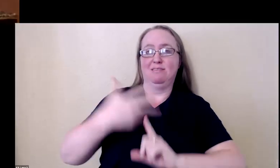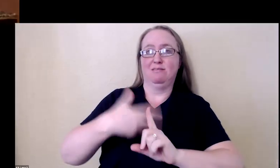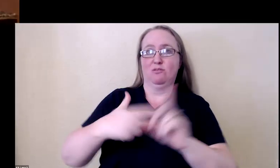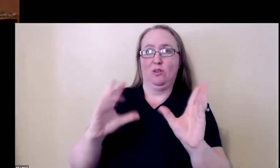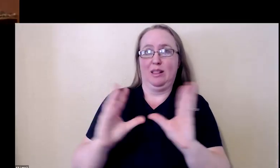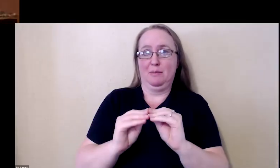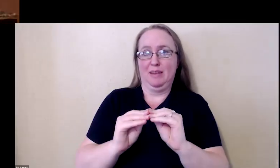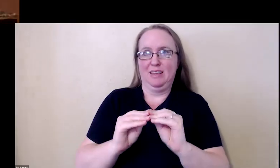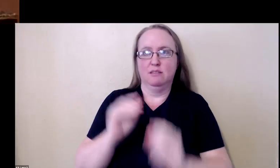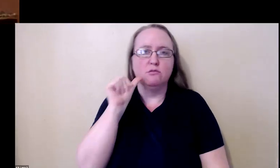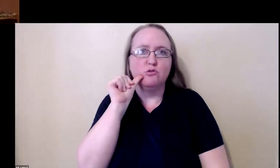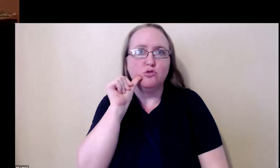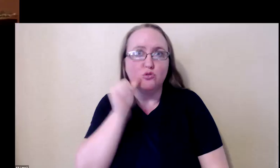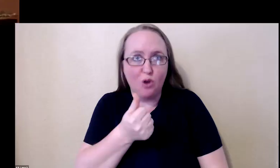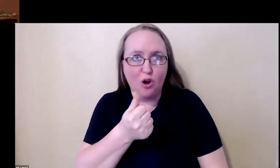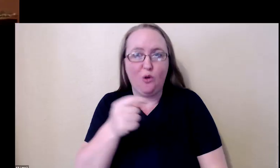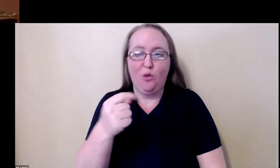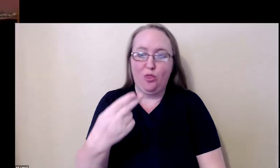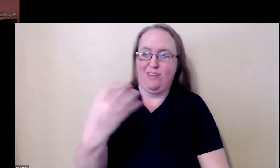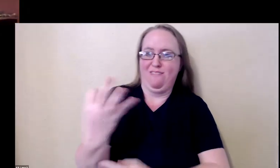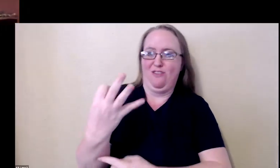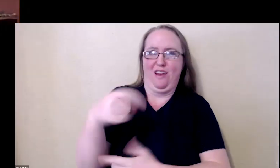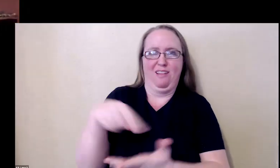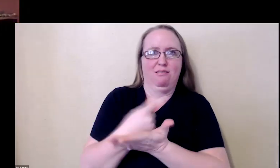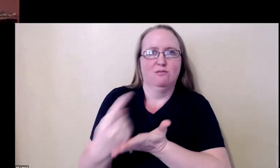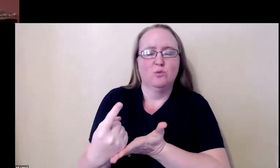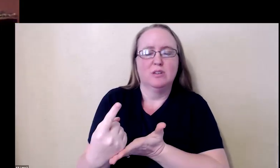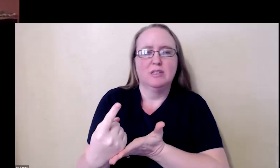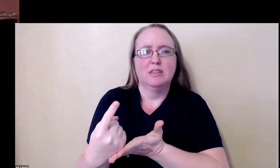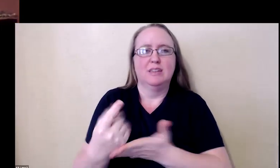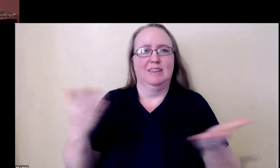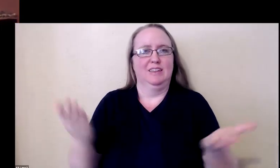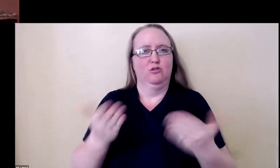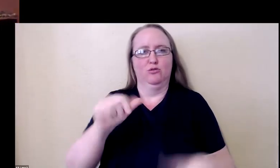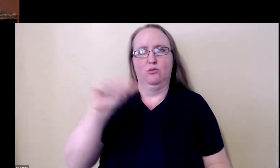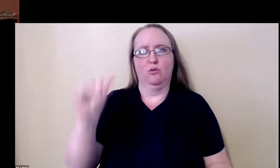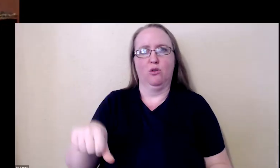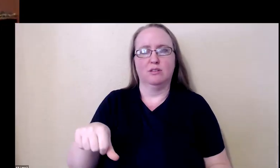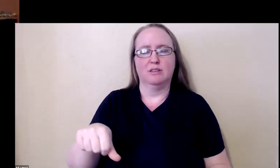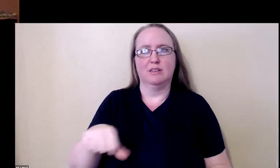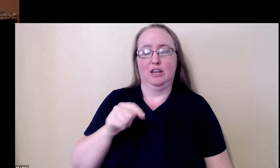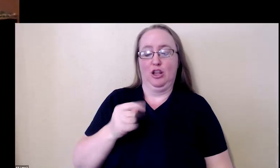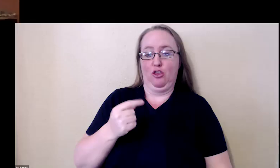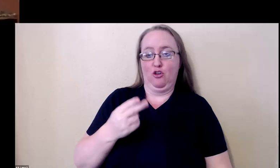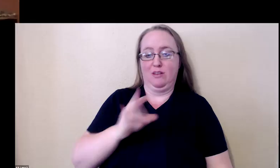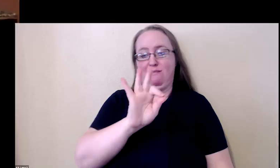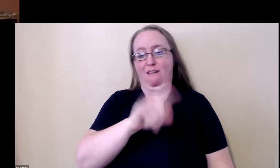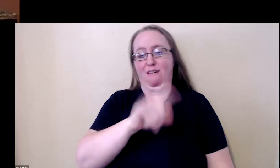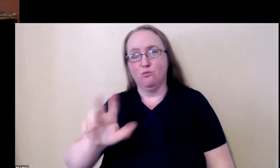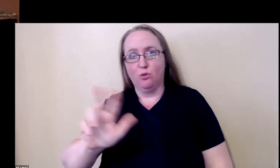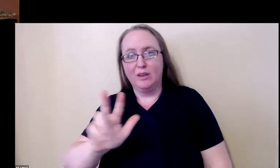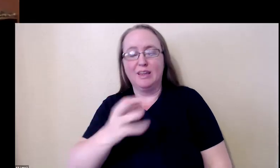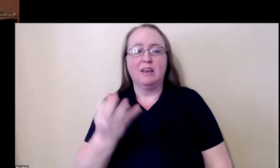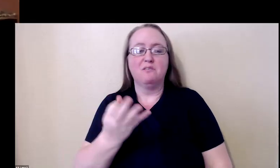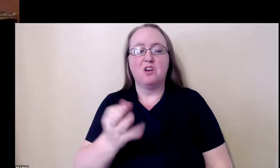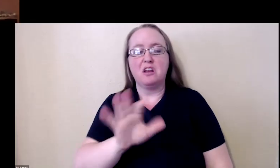is tomorrow, Thursday, and Friday of this week here in Austin. Thursday we meet 9 to 3, and Friday is